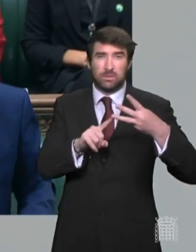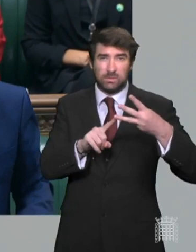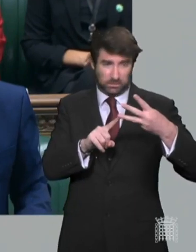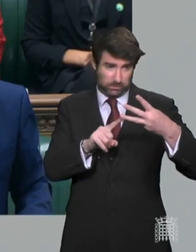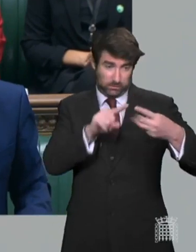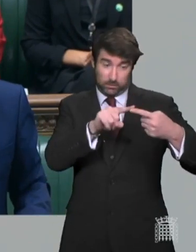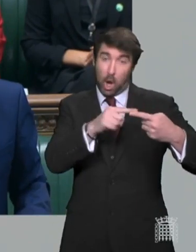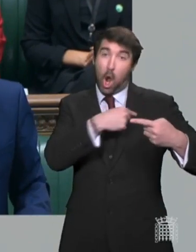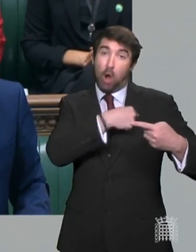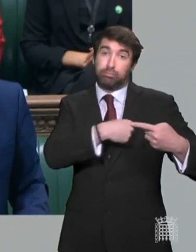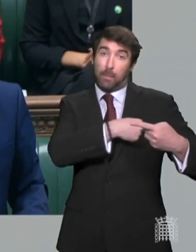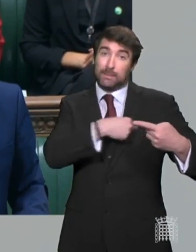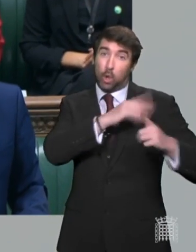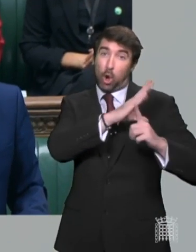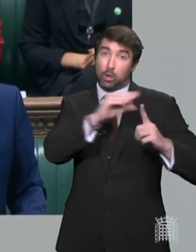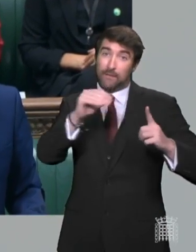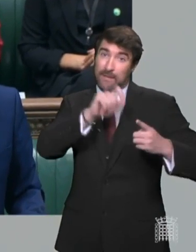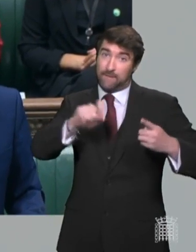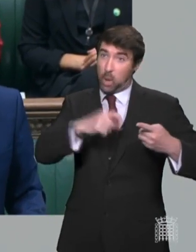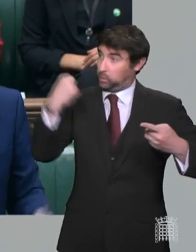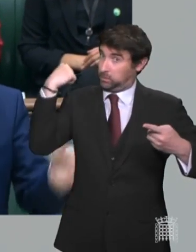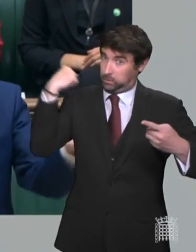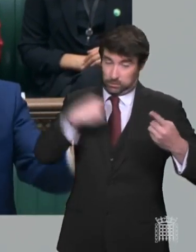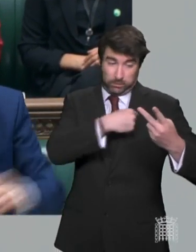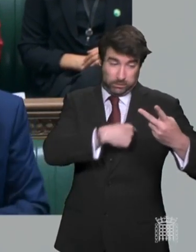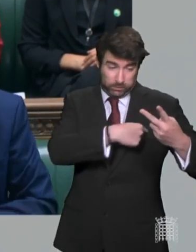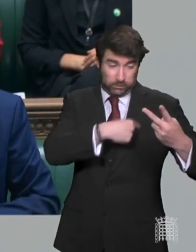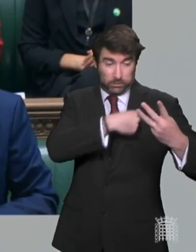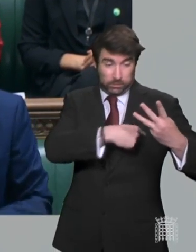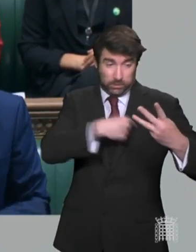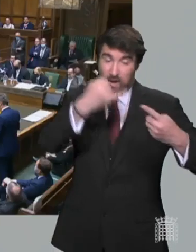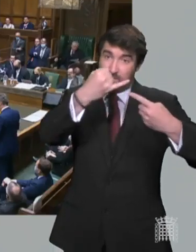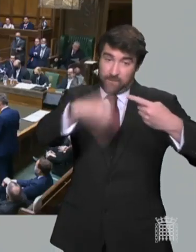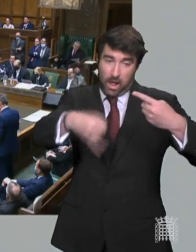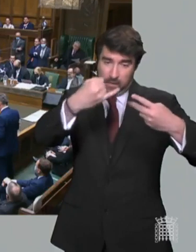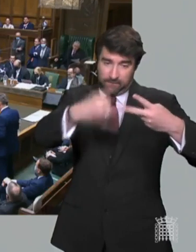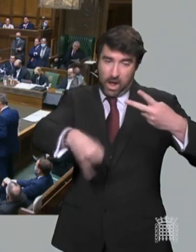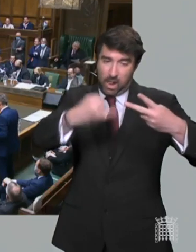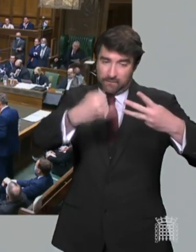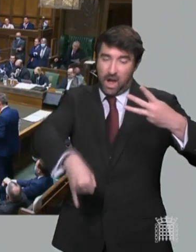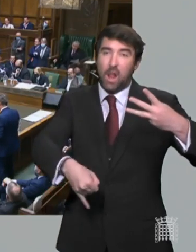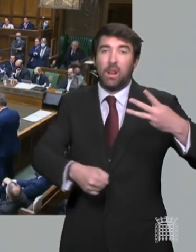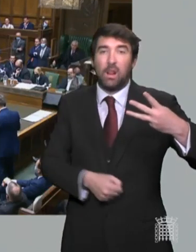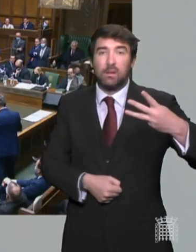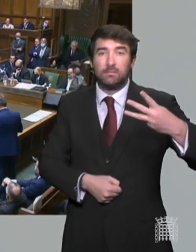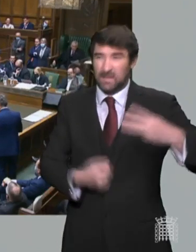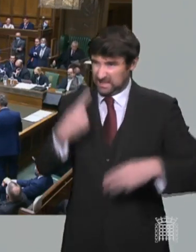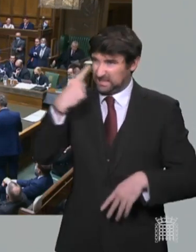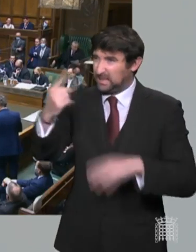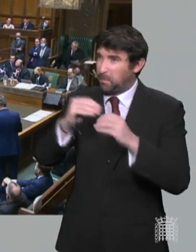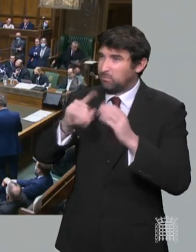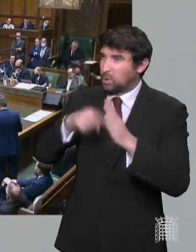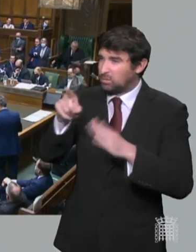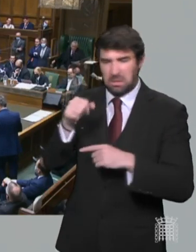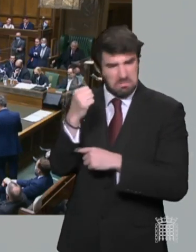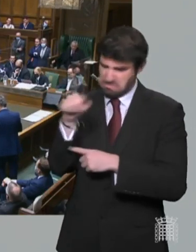promises and putting up taxes on their working constituents for this. And, Mr. Speaker, tax rises